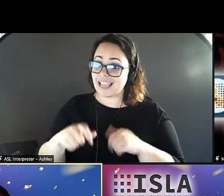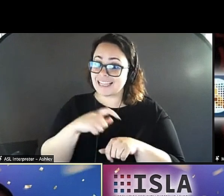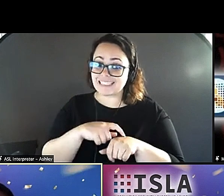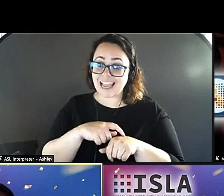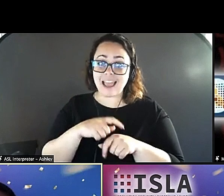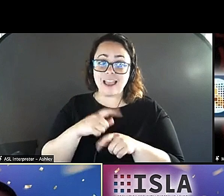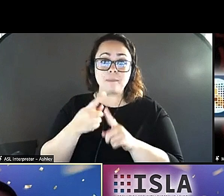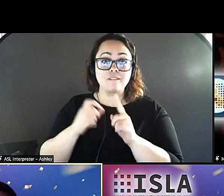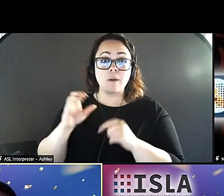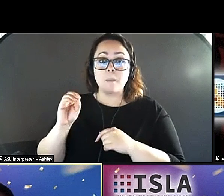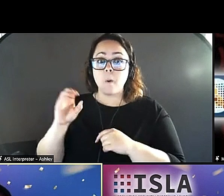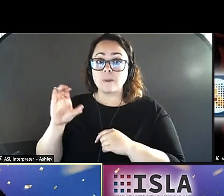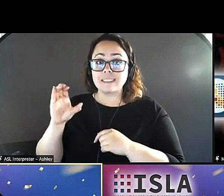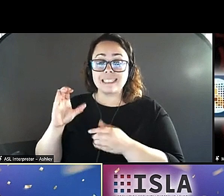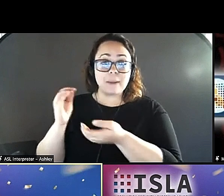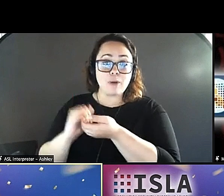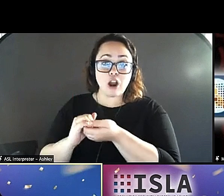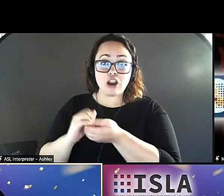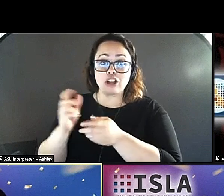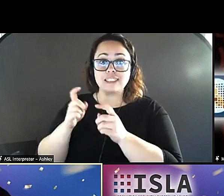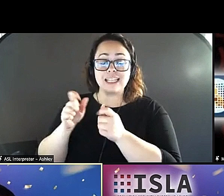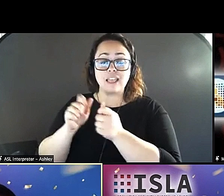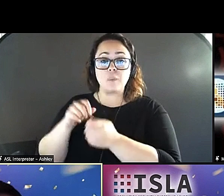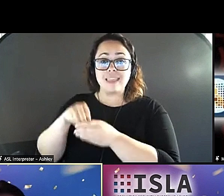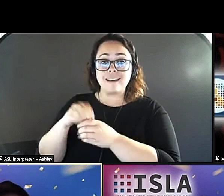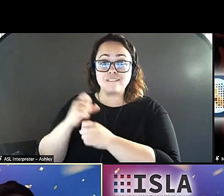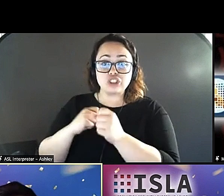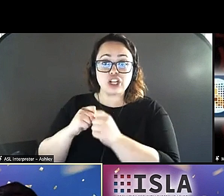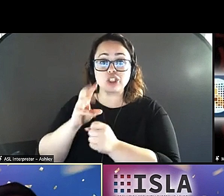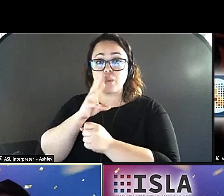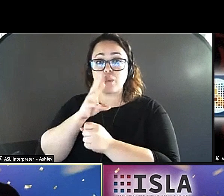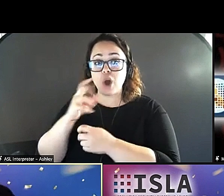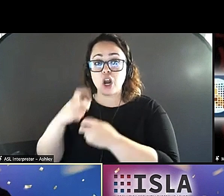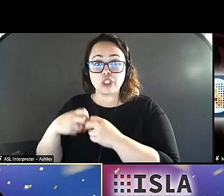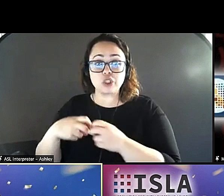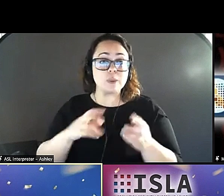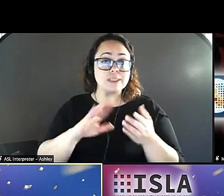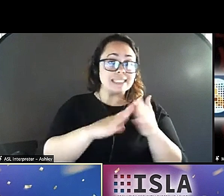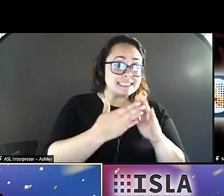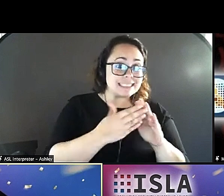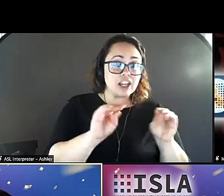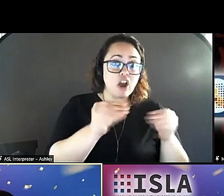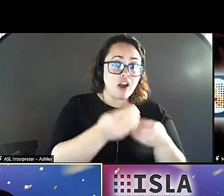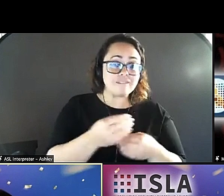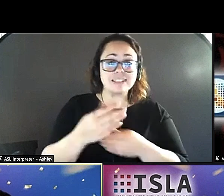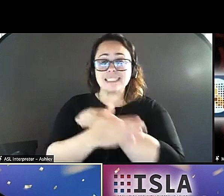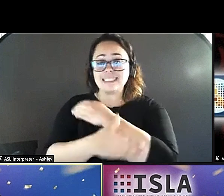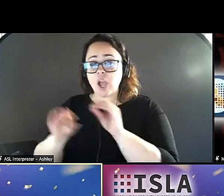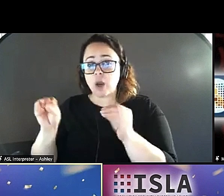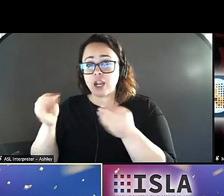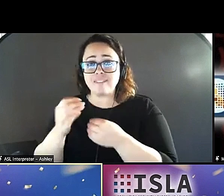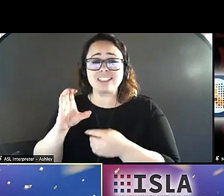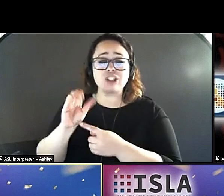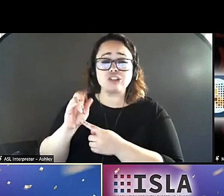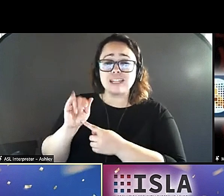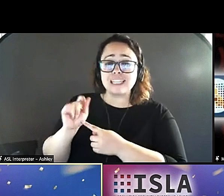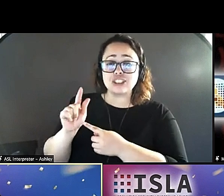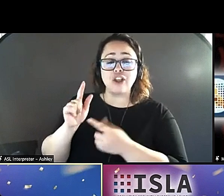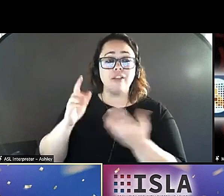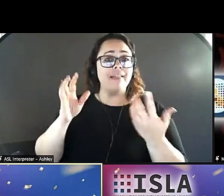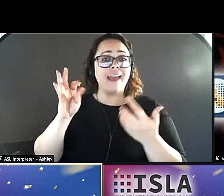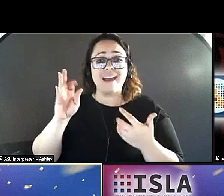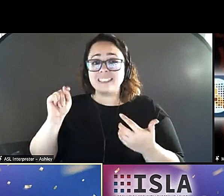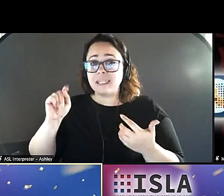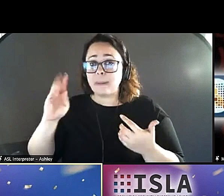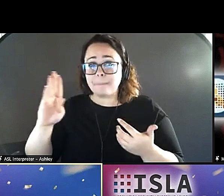our OC partners dealing with infrastructure and water issues, to the cities, to the counties, to Crystal, to FTB, to all of you